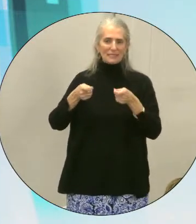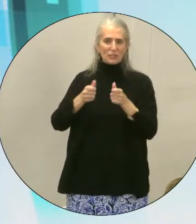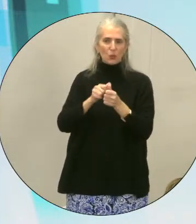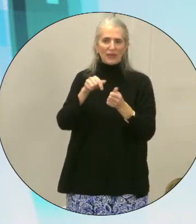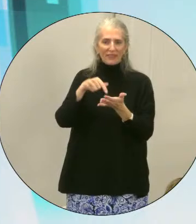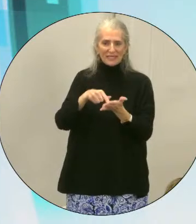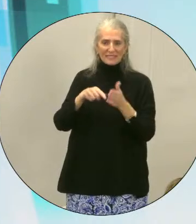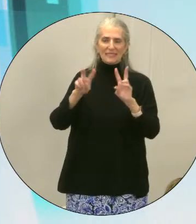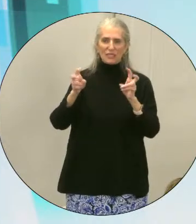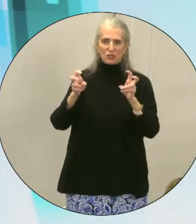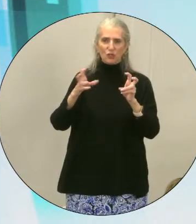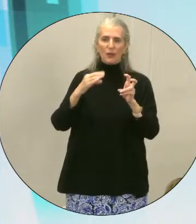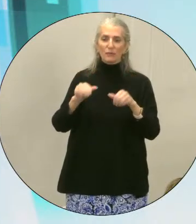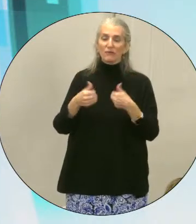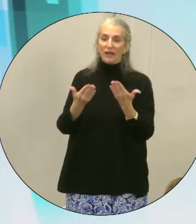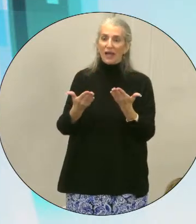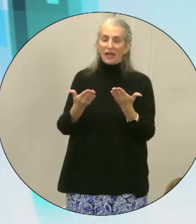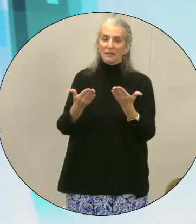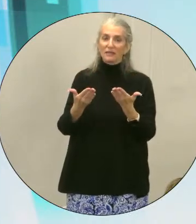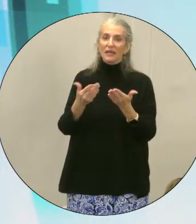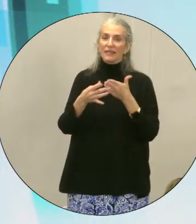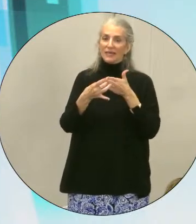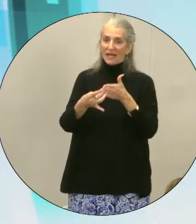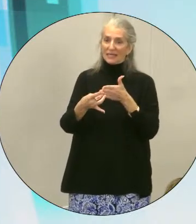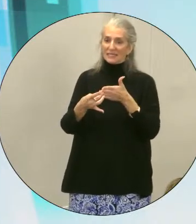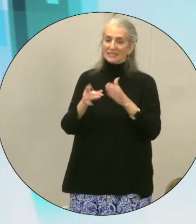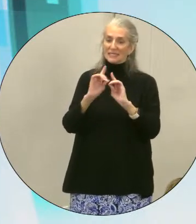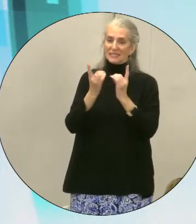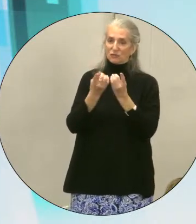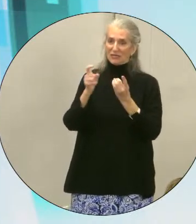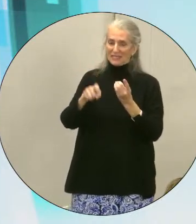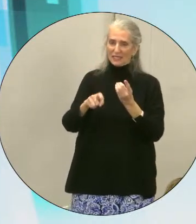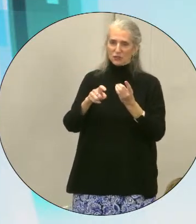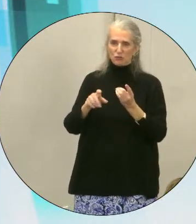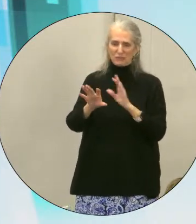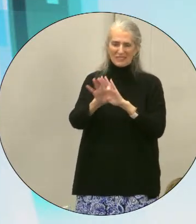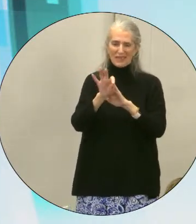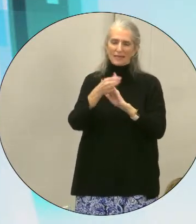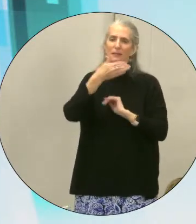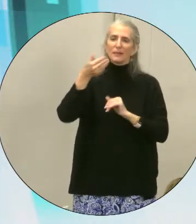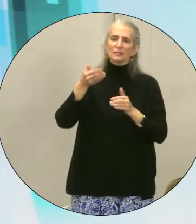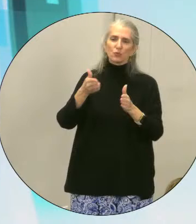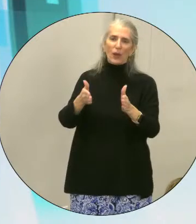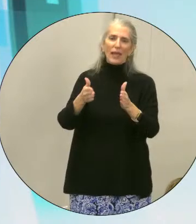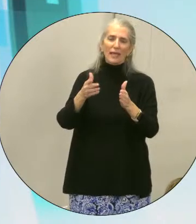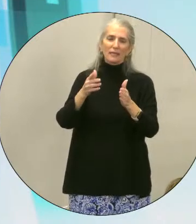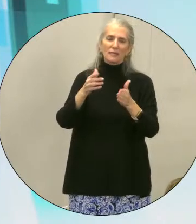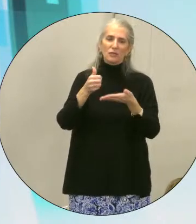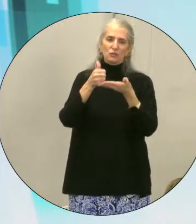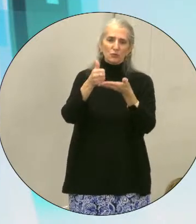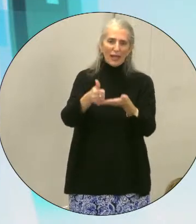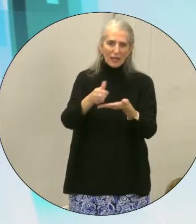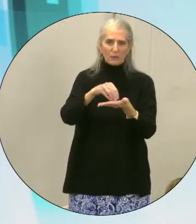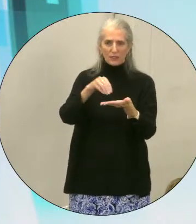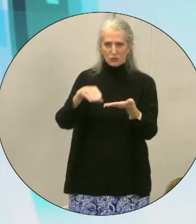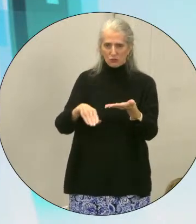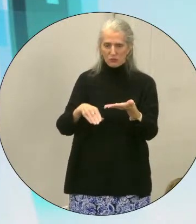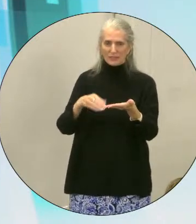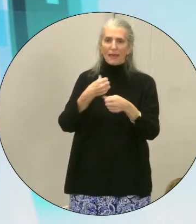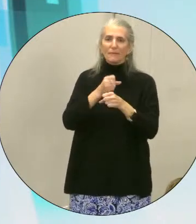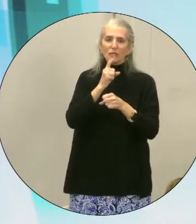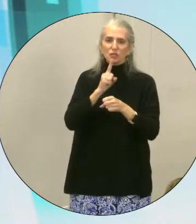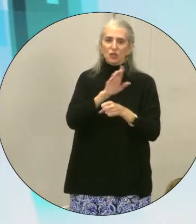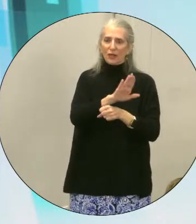the guidance that the district needs to select the best way to help these students and to make sure that